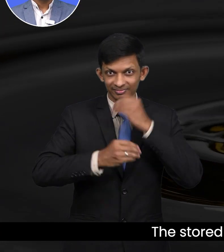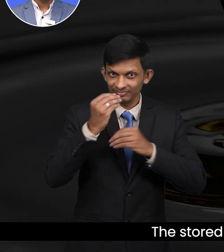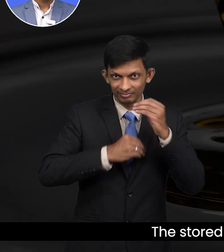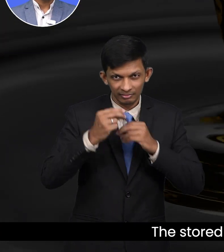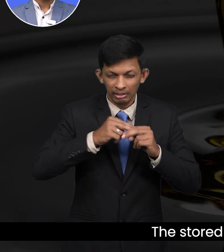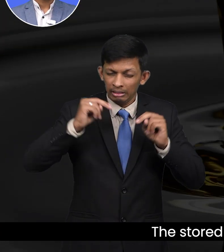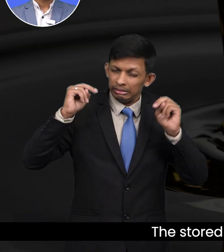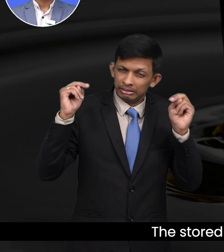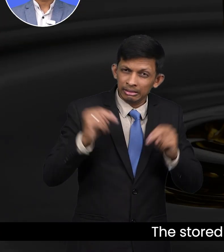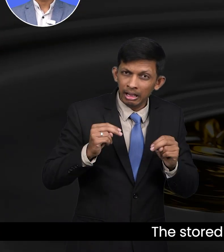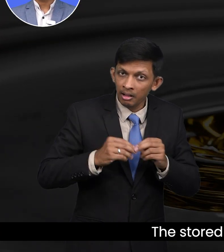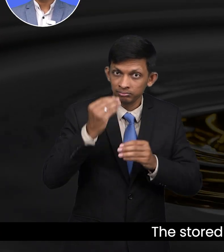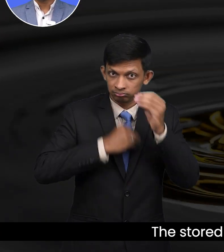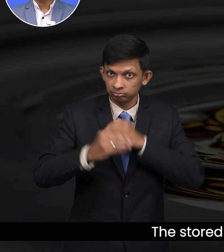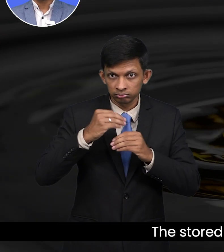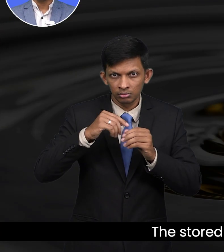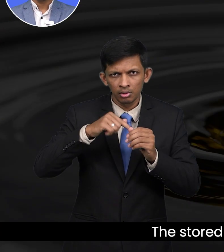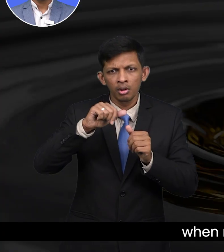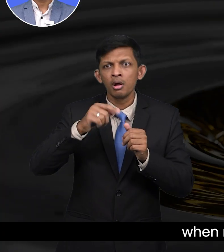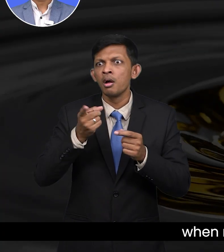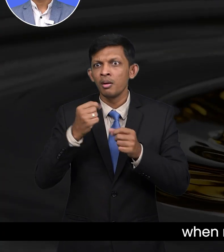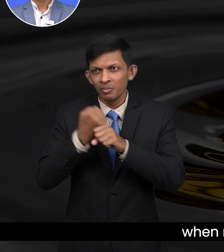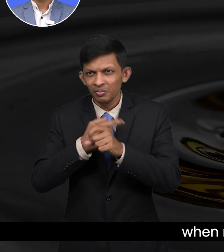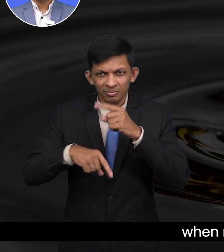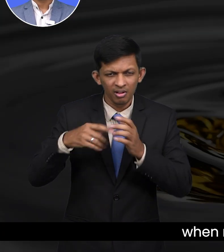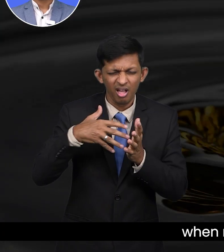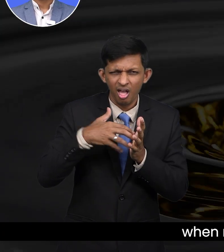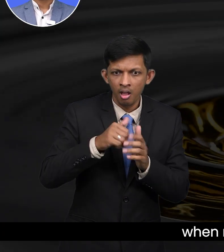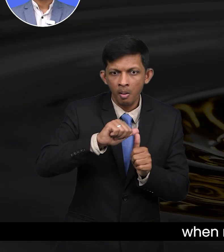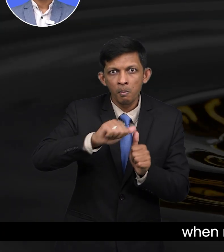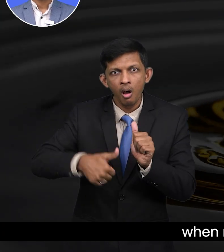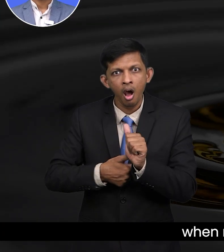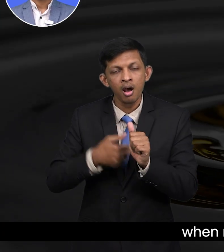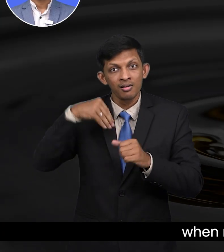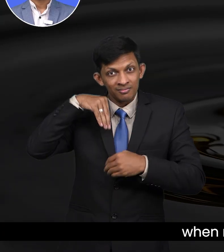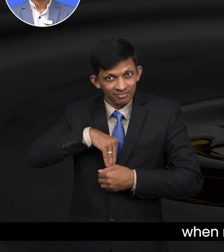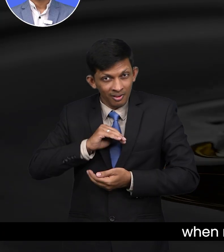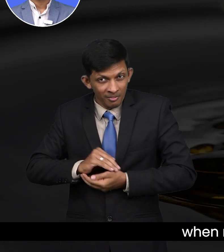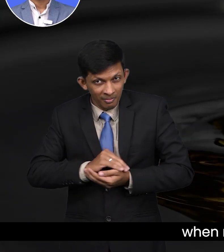The stored fats give us extra energy when needed by the body.